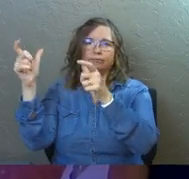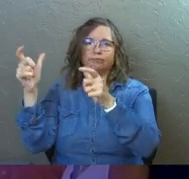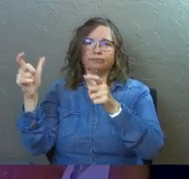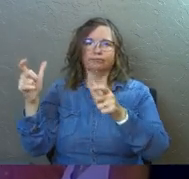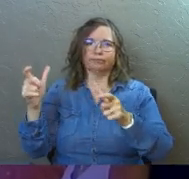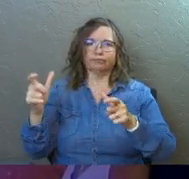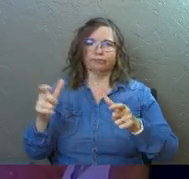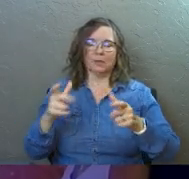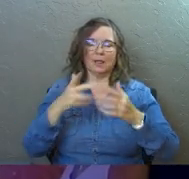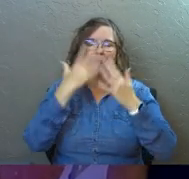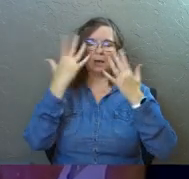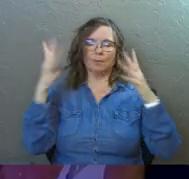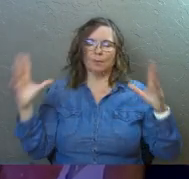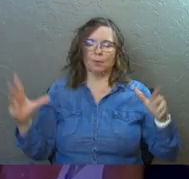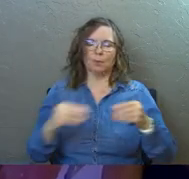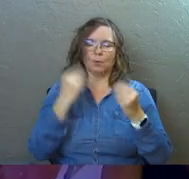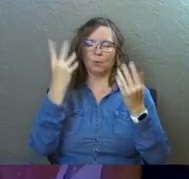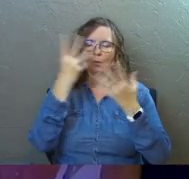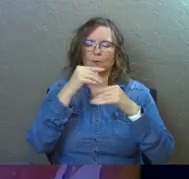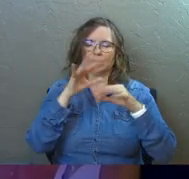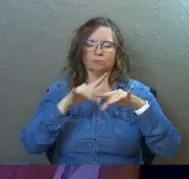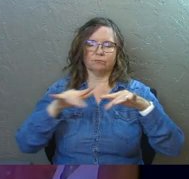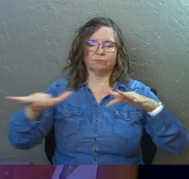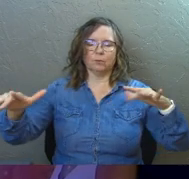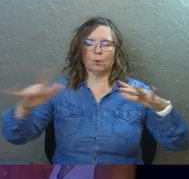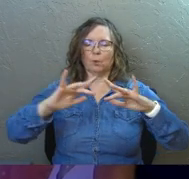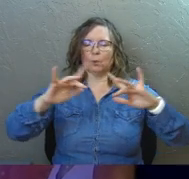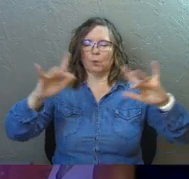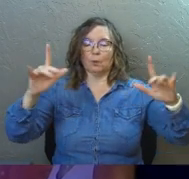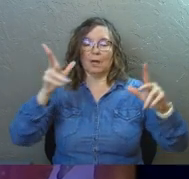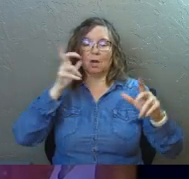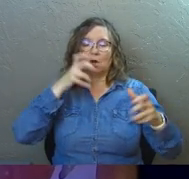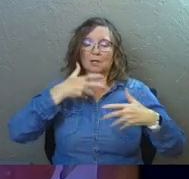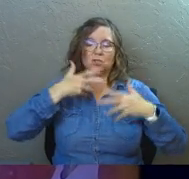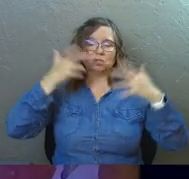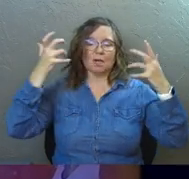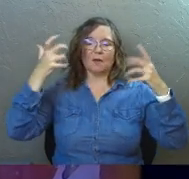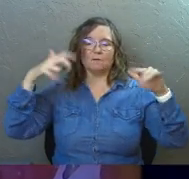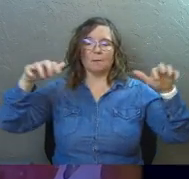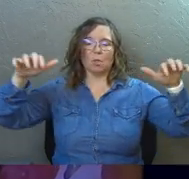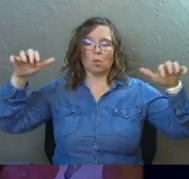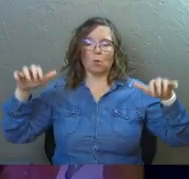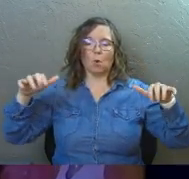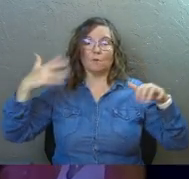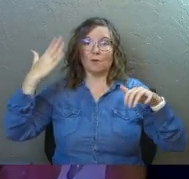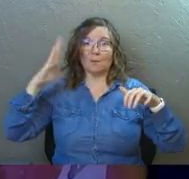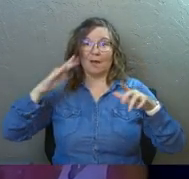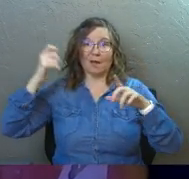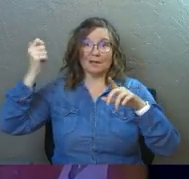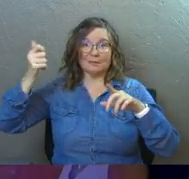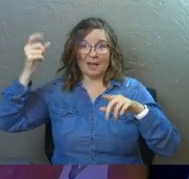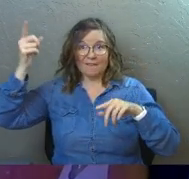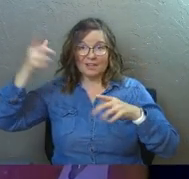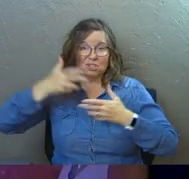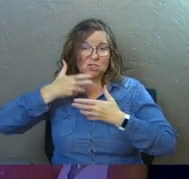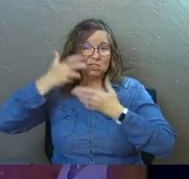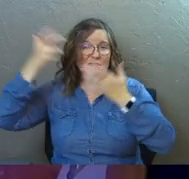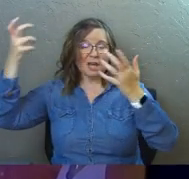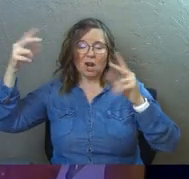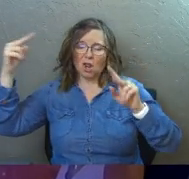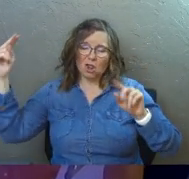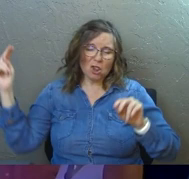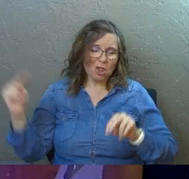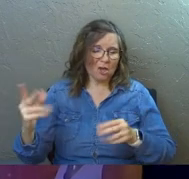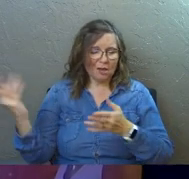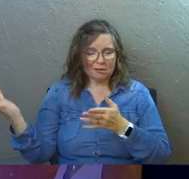like a bride beautifully dressed for her husband. And I heard a loud shout from the throne. That's from God himself. And he said,